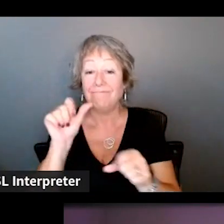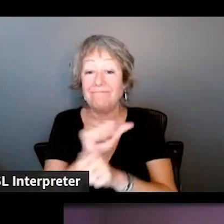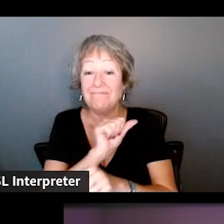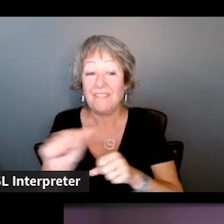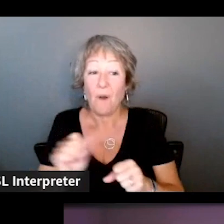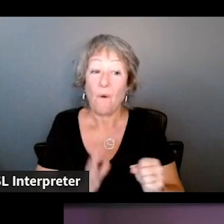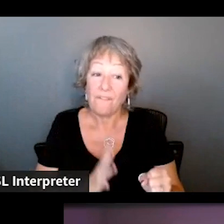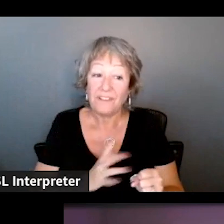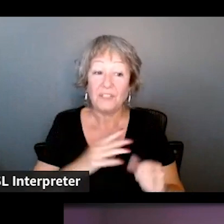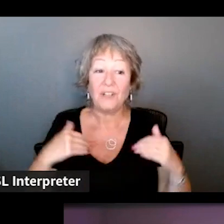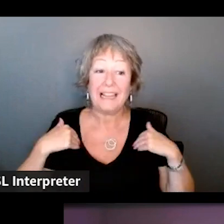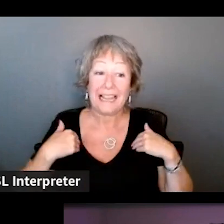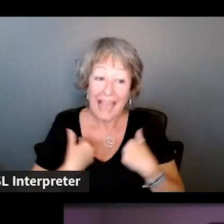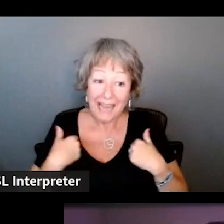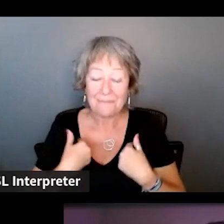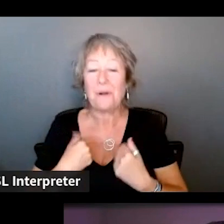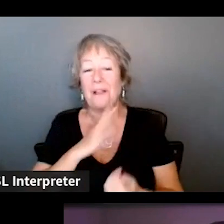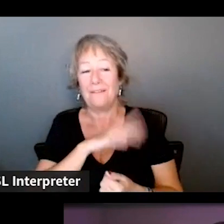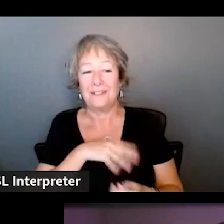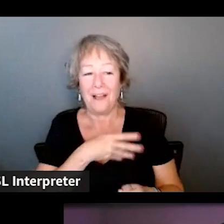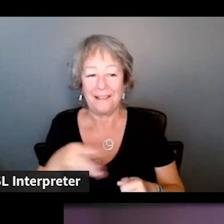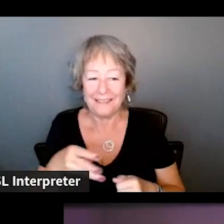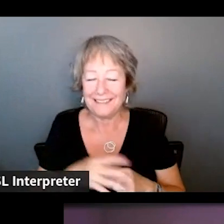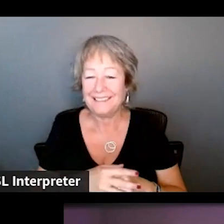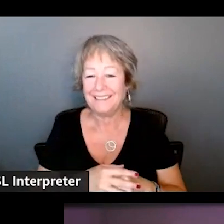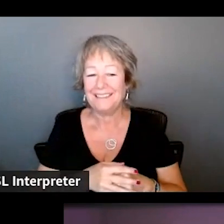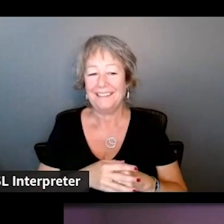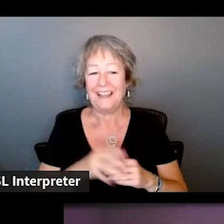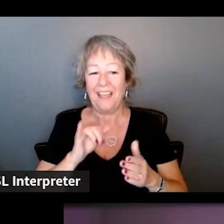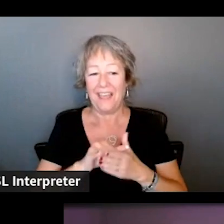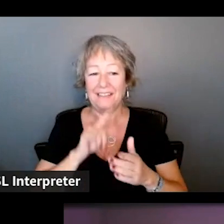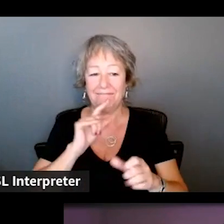official national animal of Scotland. That is directly from